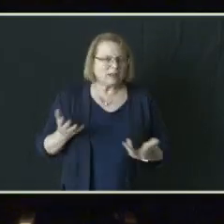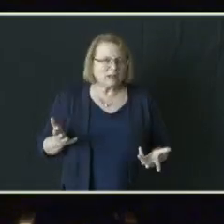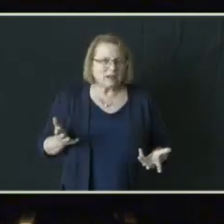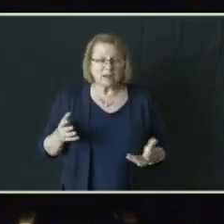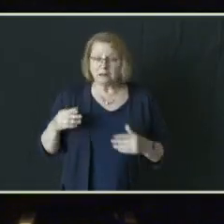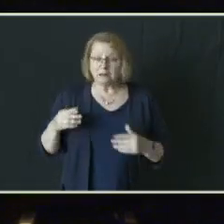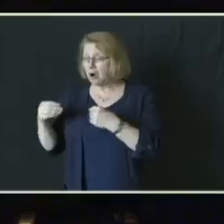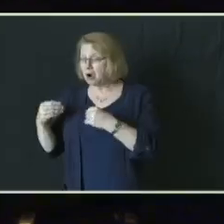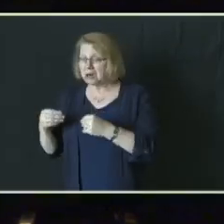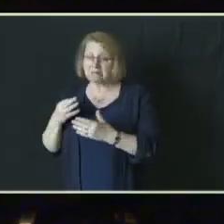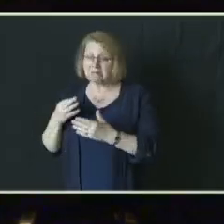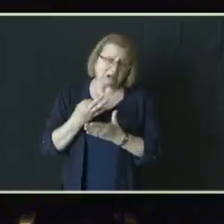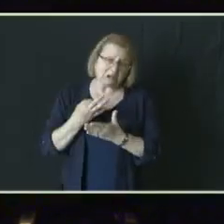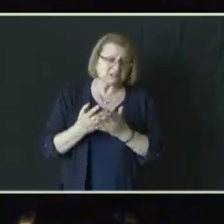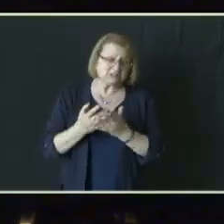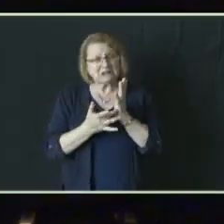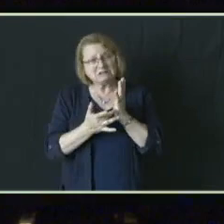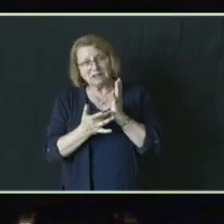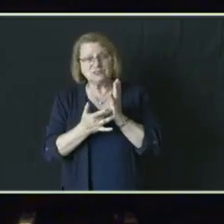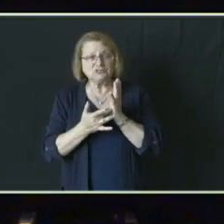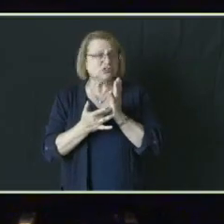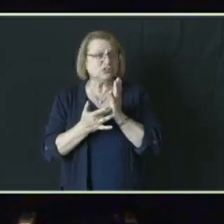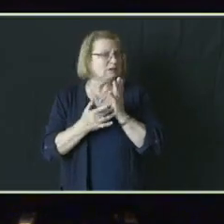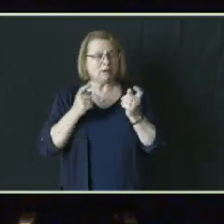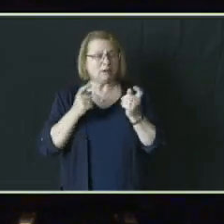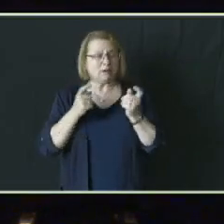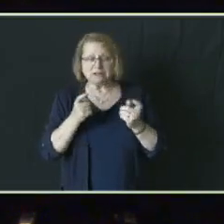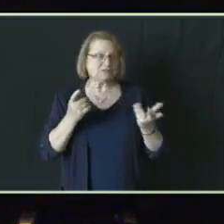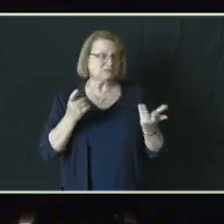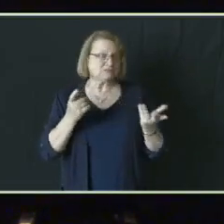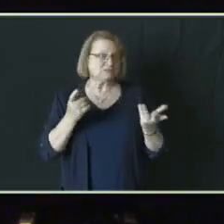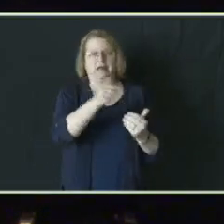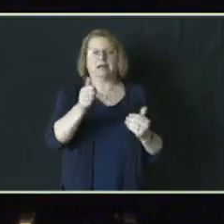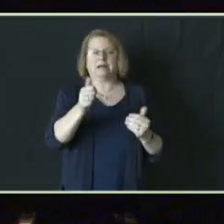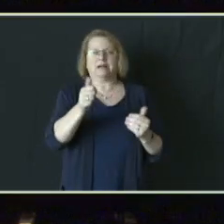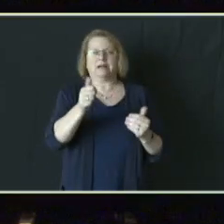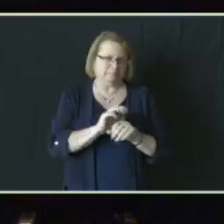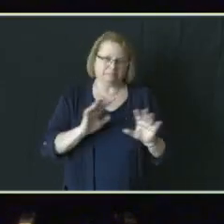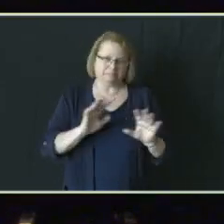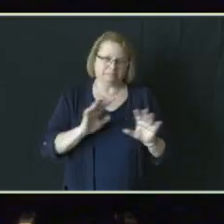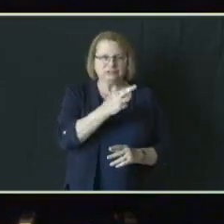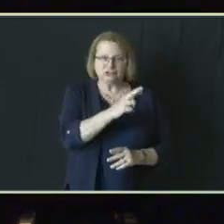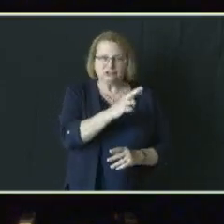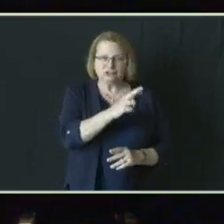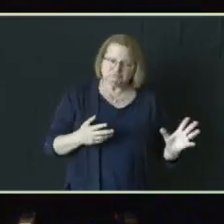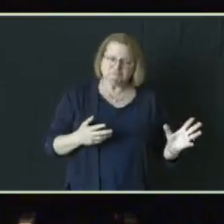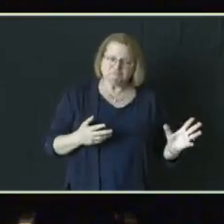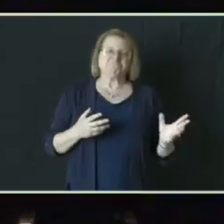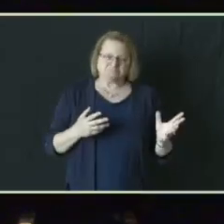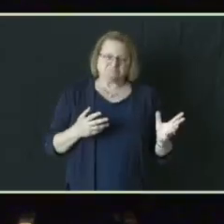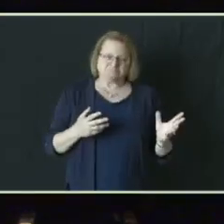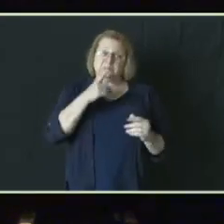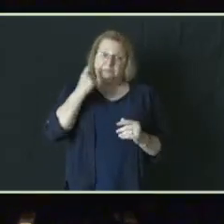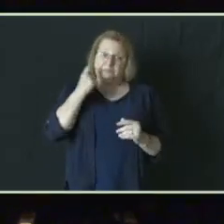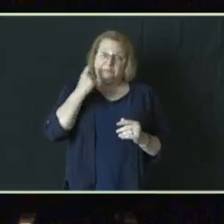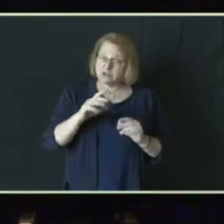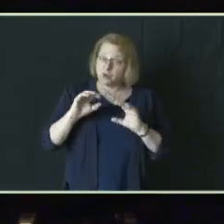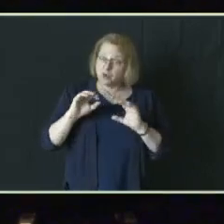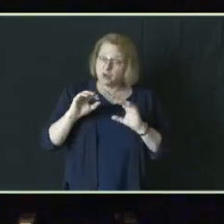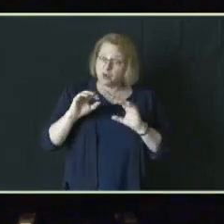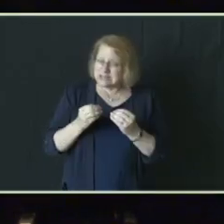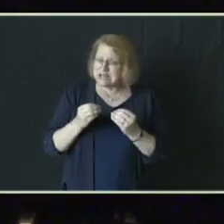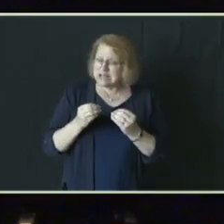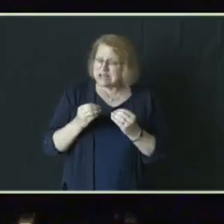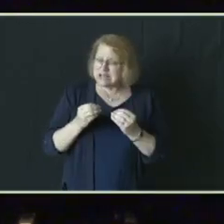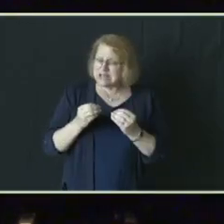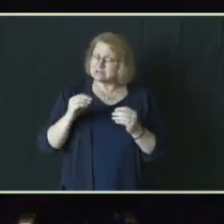marketing, finance, technology, operations, or HR. But because organizations typically operate in a